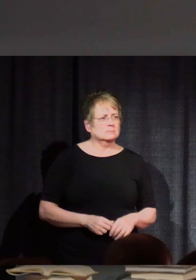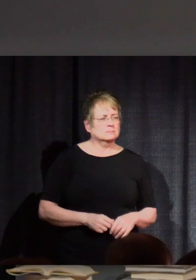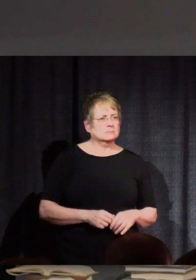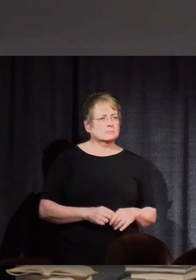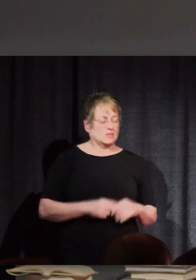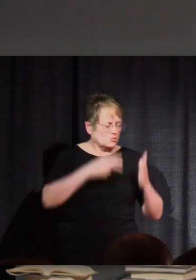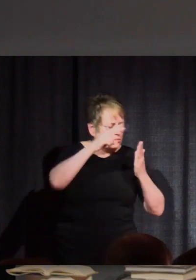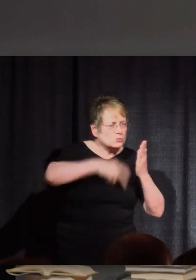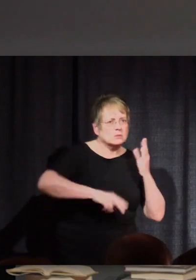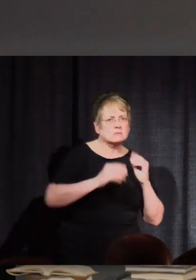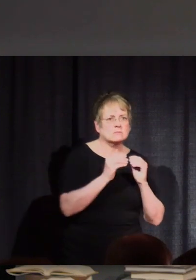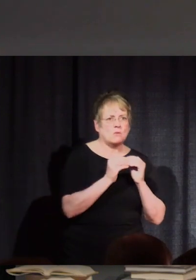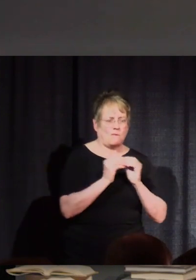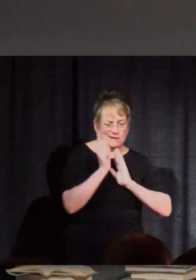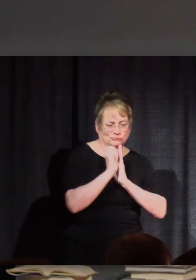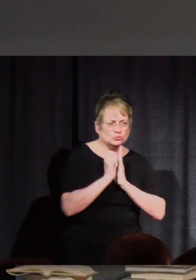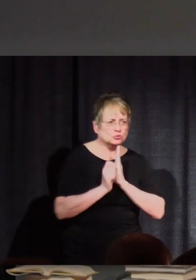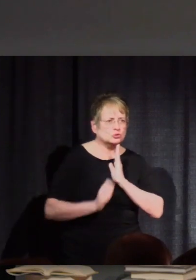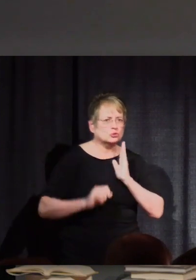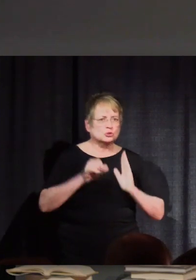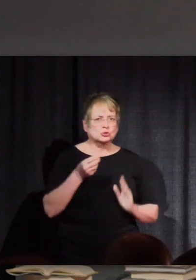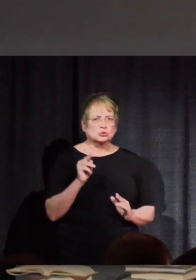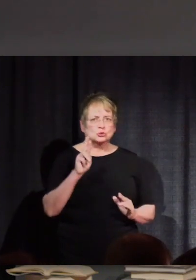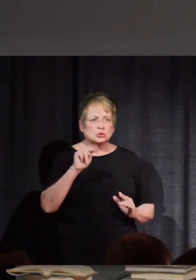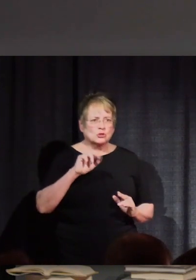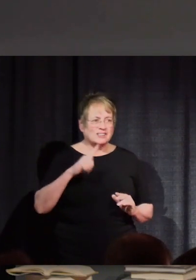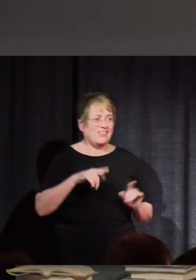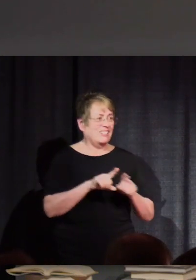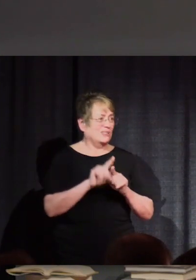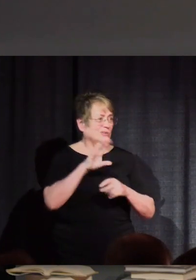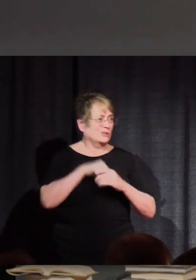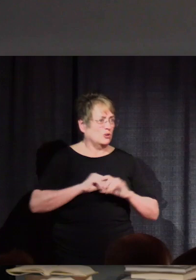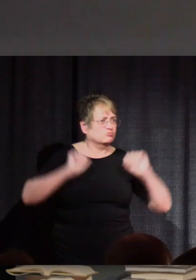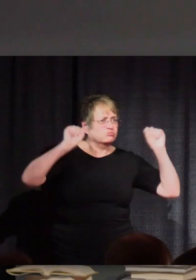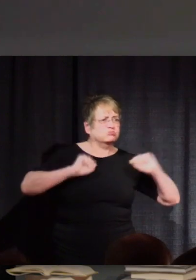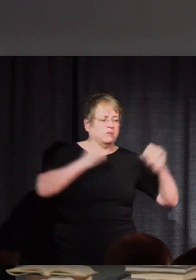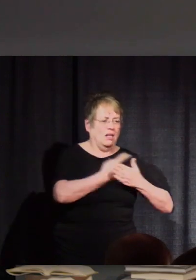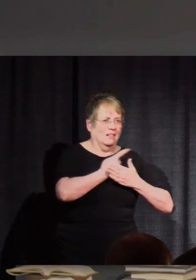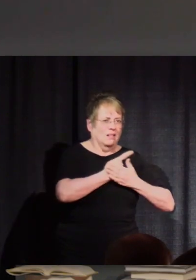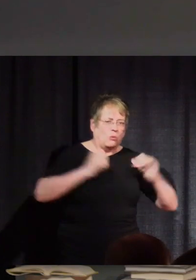I started reading more, journaling. I even added cardio into my routine.